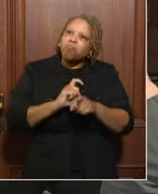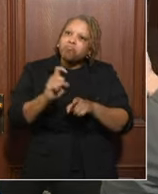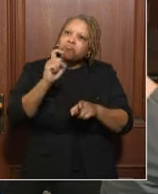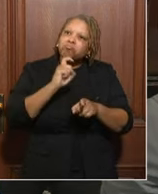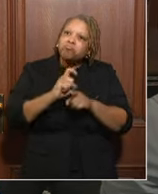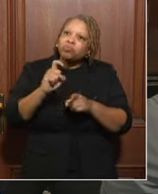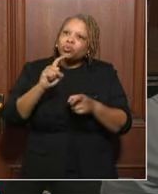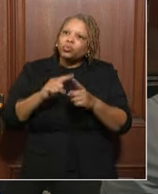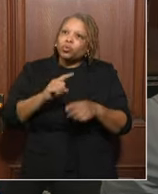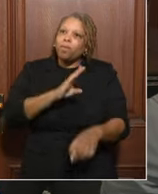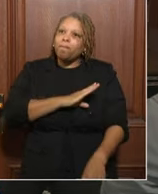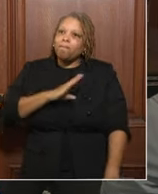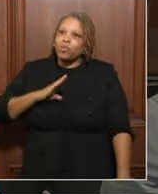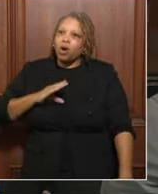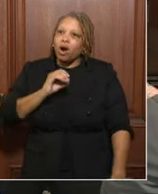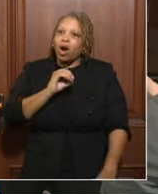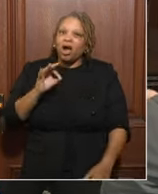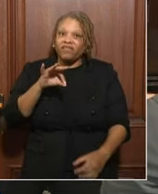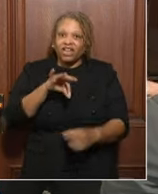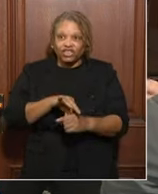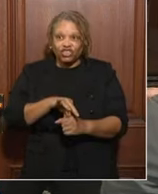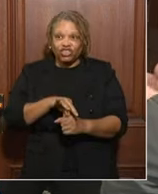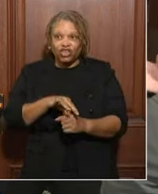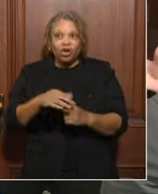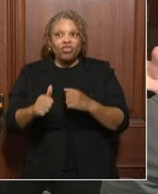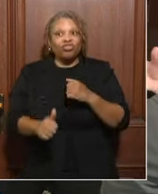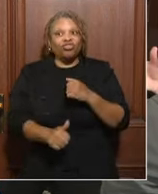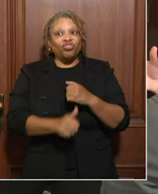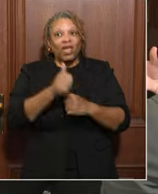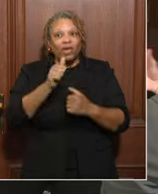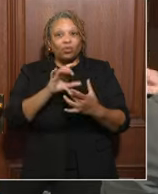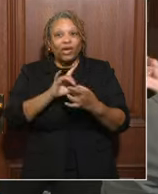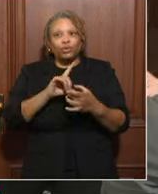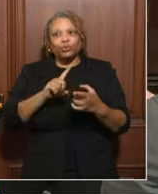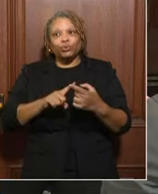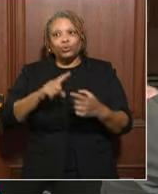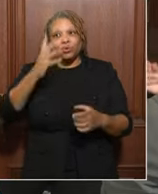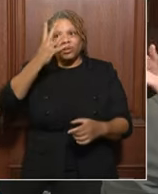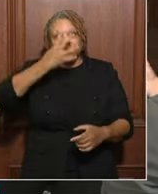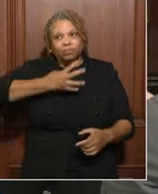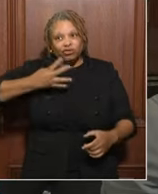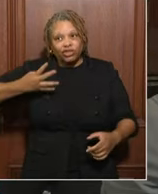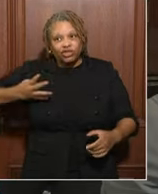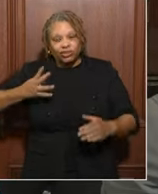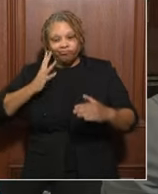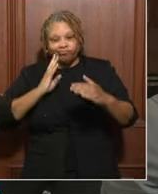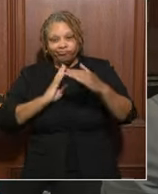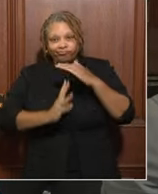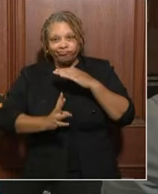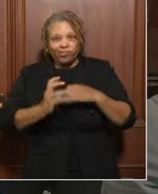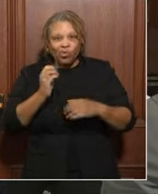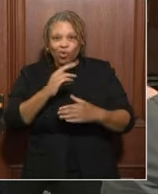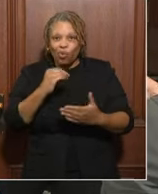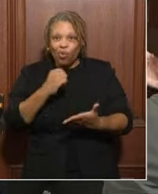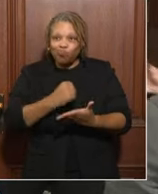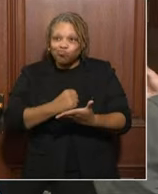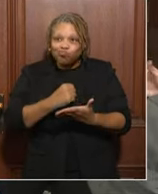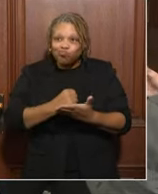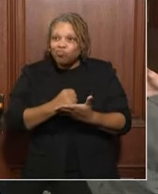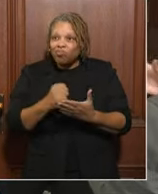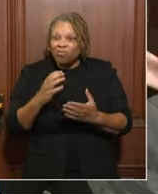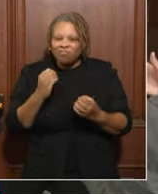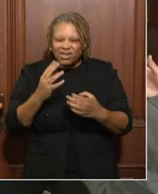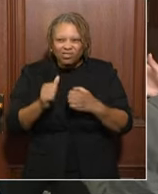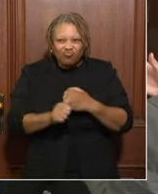of undocumented immigrants. Have you had any additional, have you been notified of any additional calls? And your message about, the